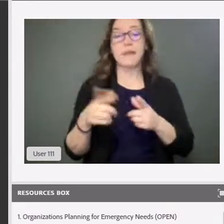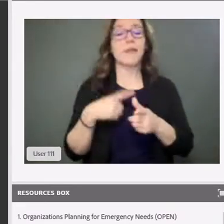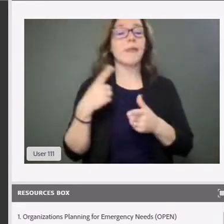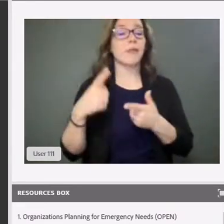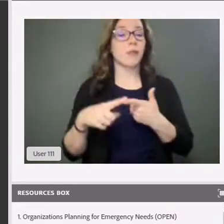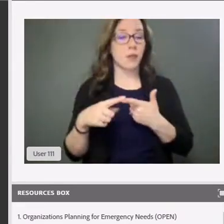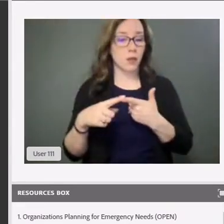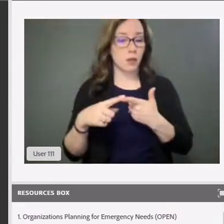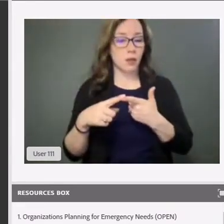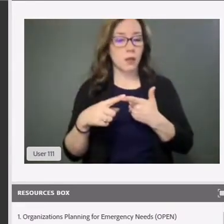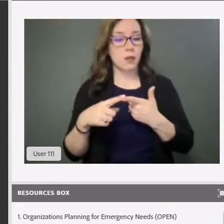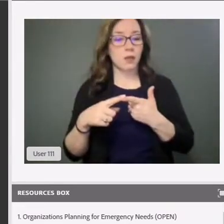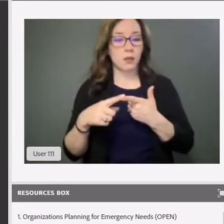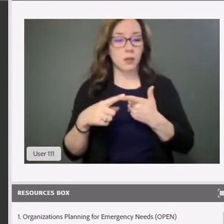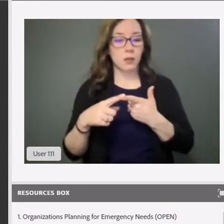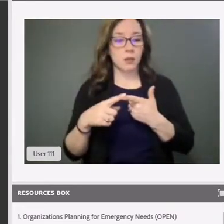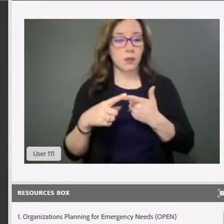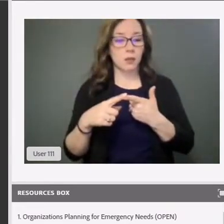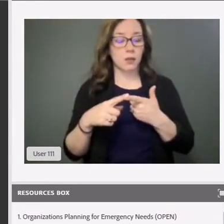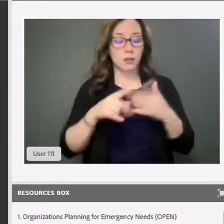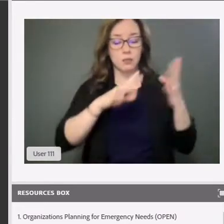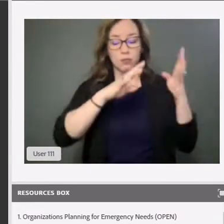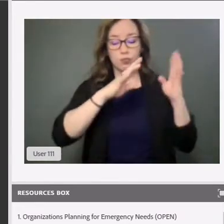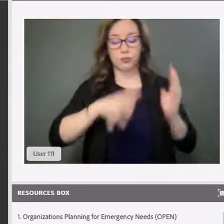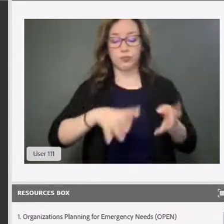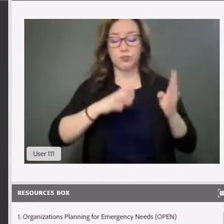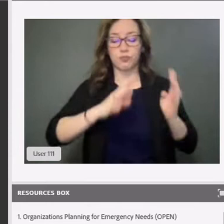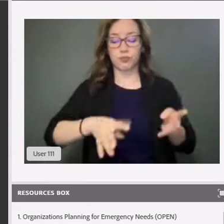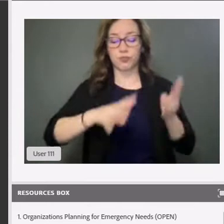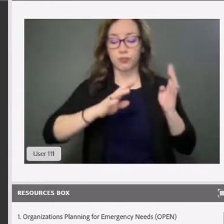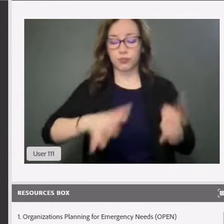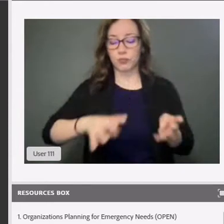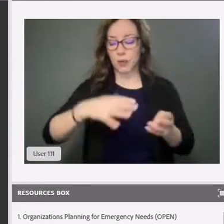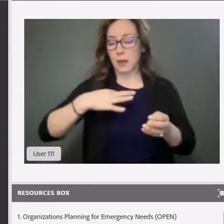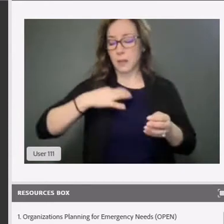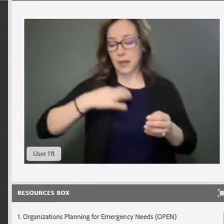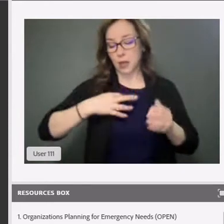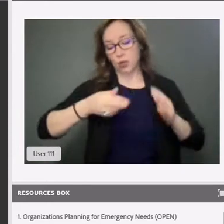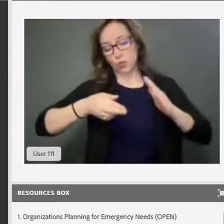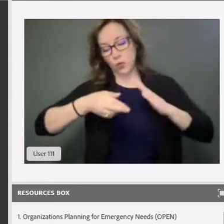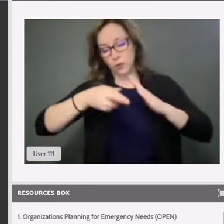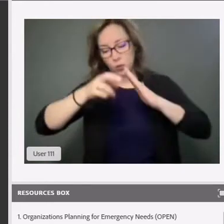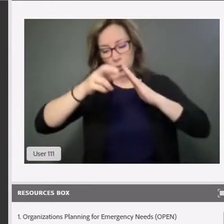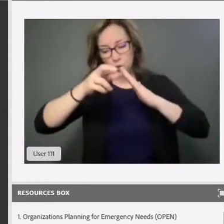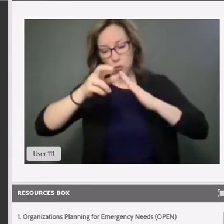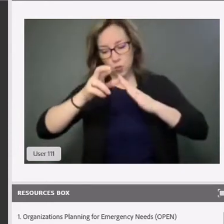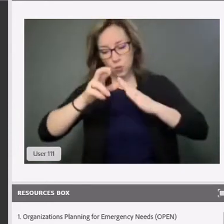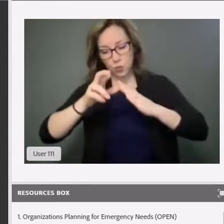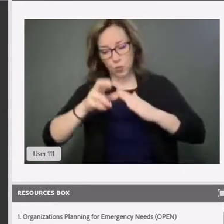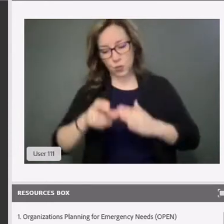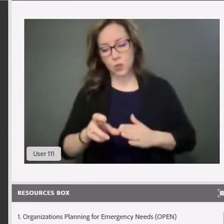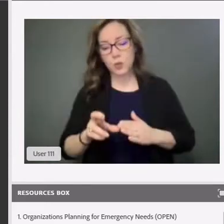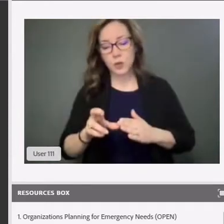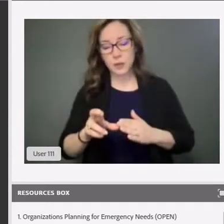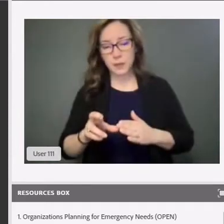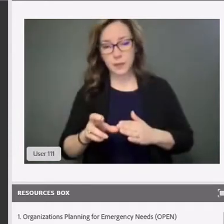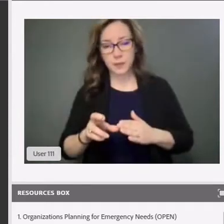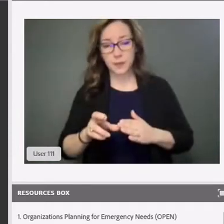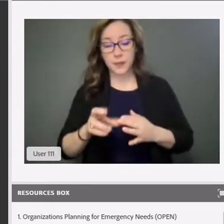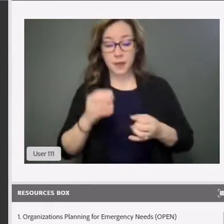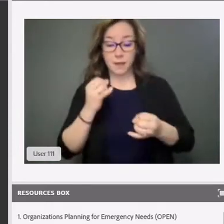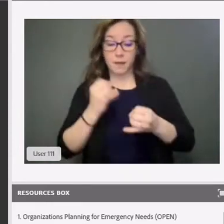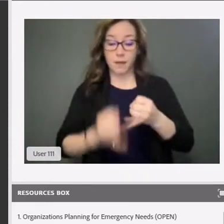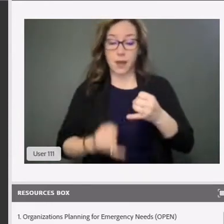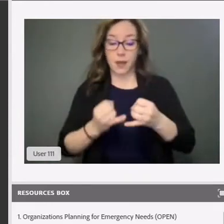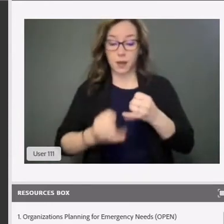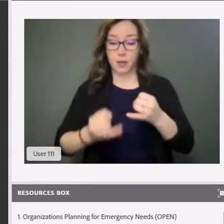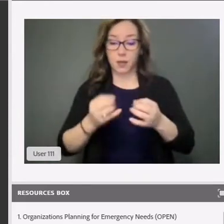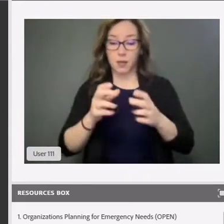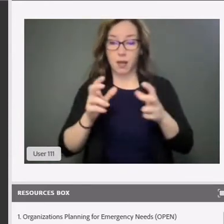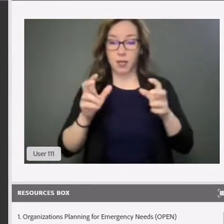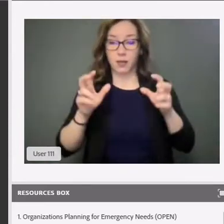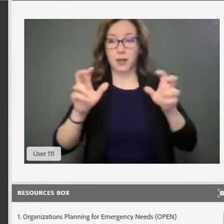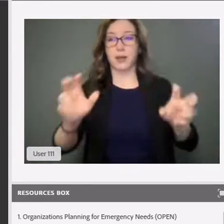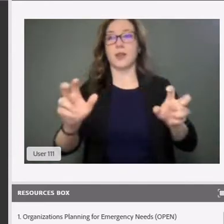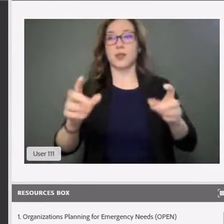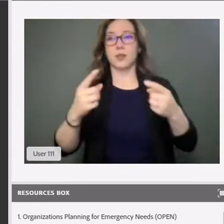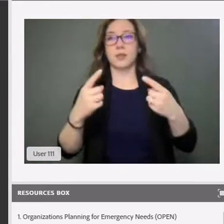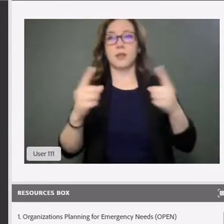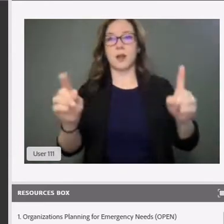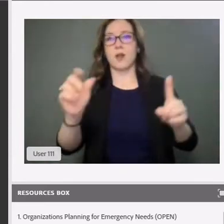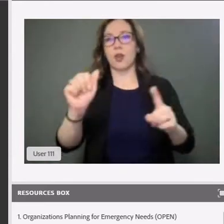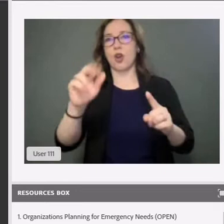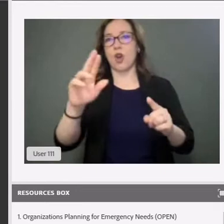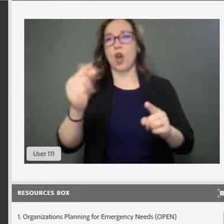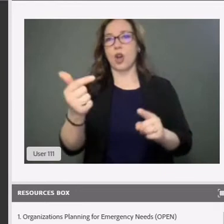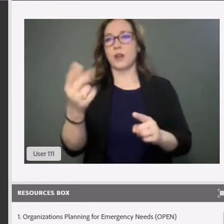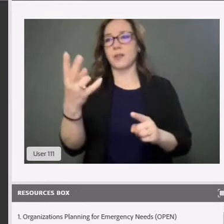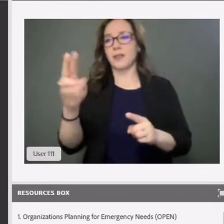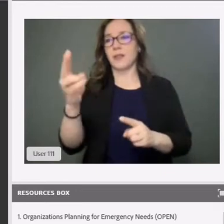will take all of the, download all the applications and re-review. That final allocation is announced on August 17th.